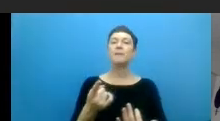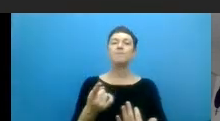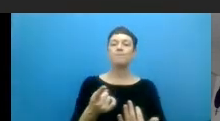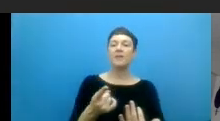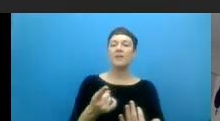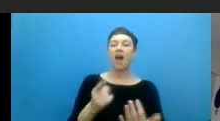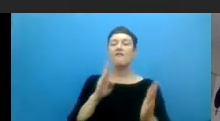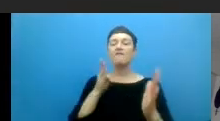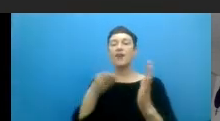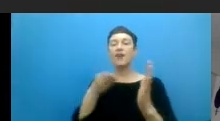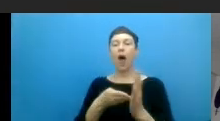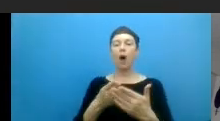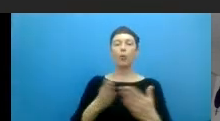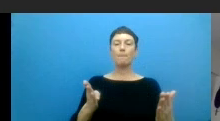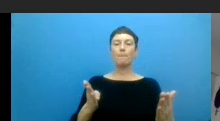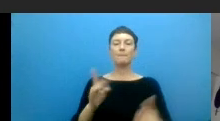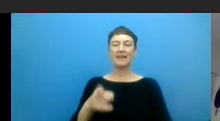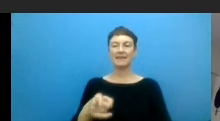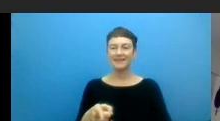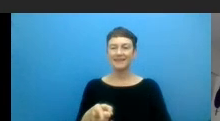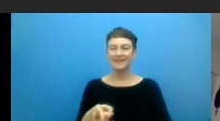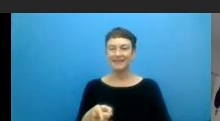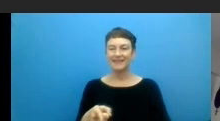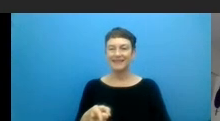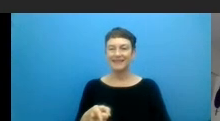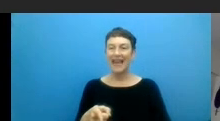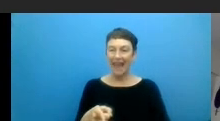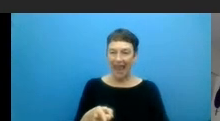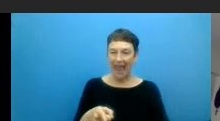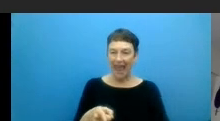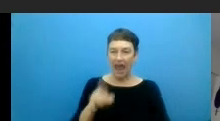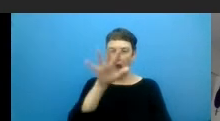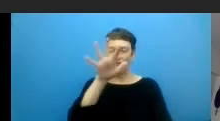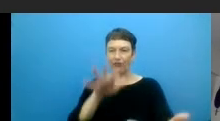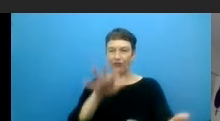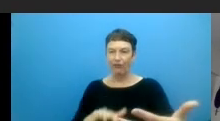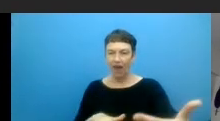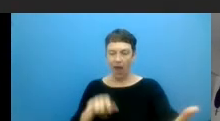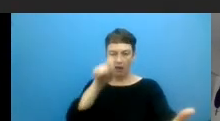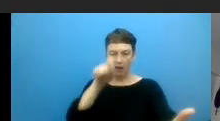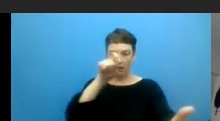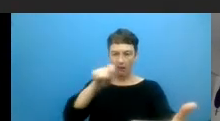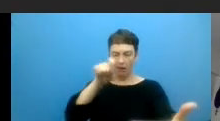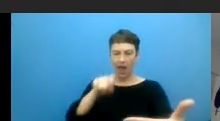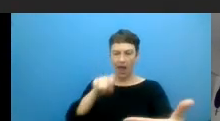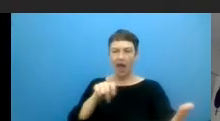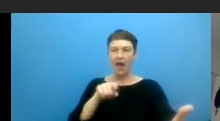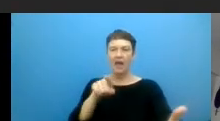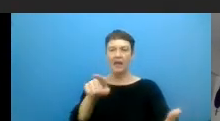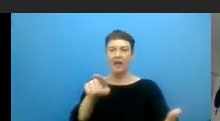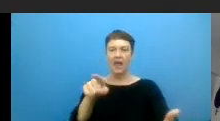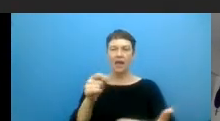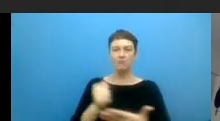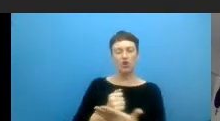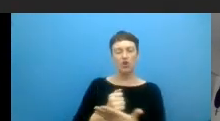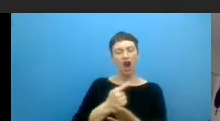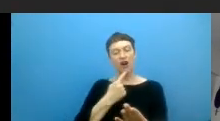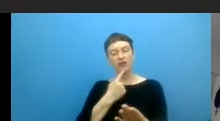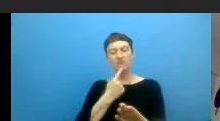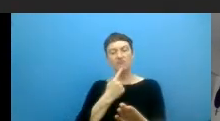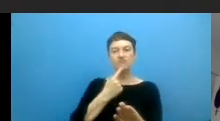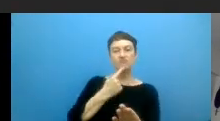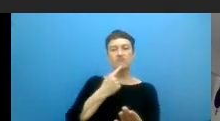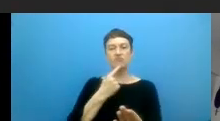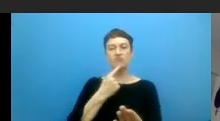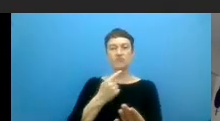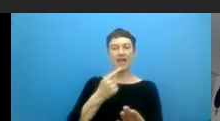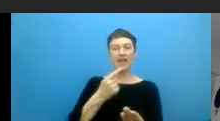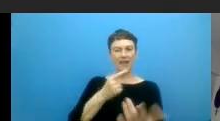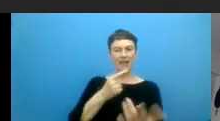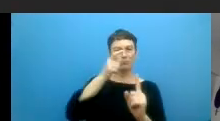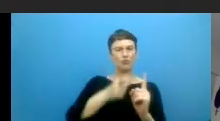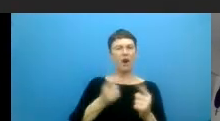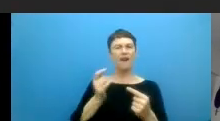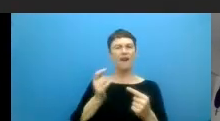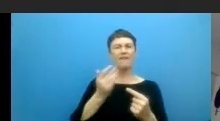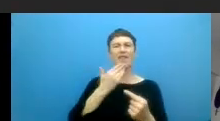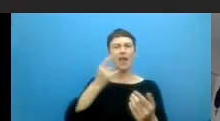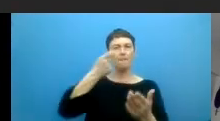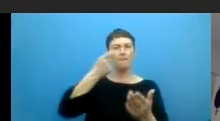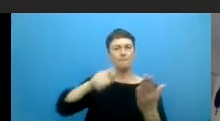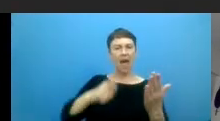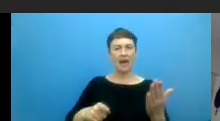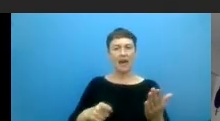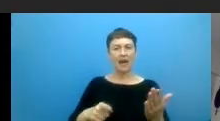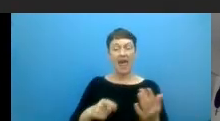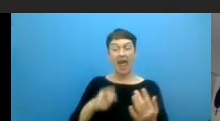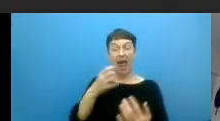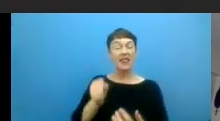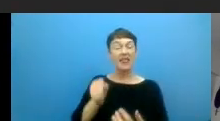I don't think we often share the assessment criteria with students. And for that reason, there